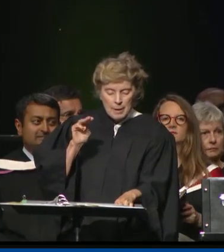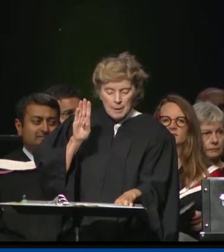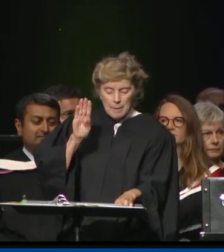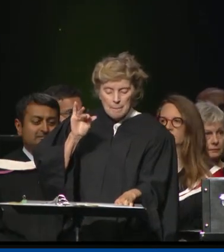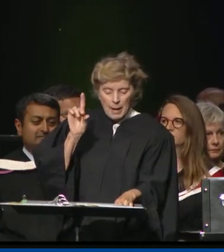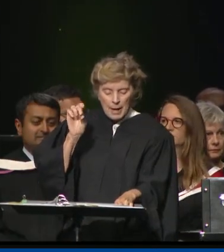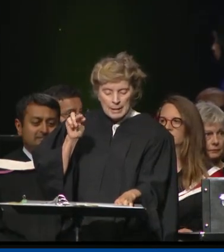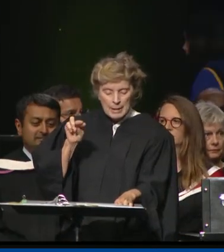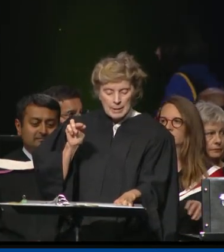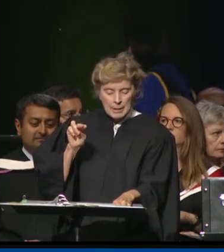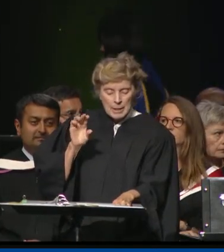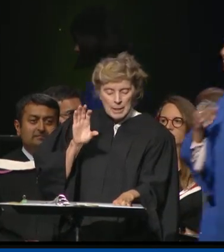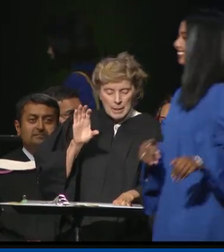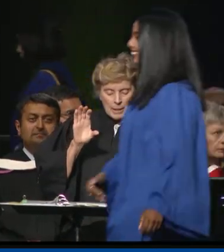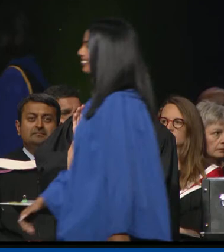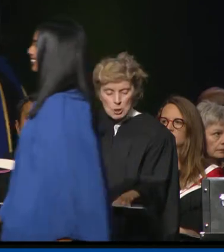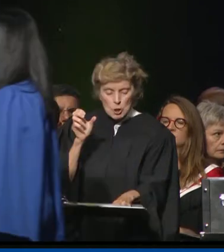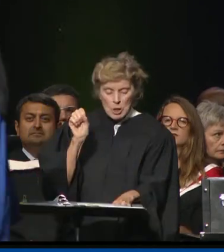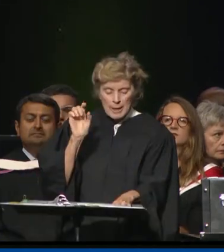Chelsea Chandrakanthan.